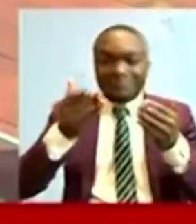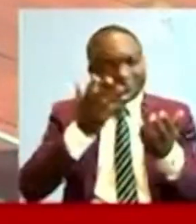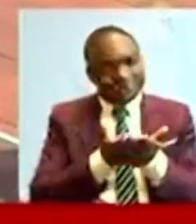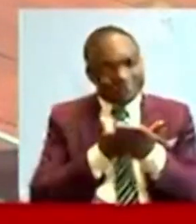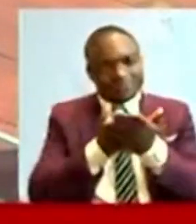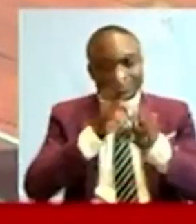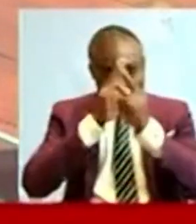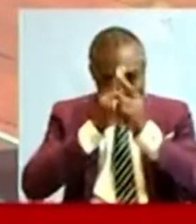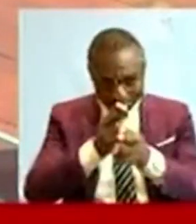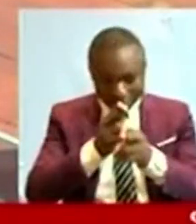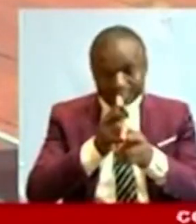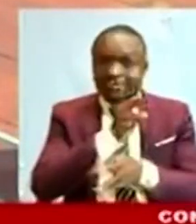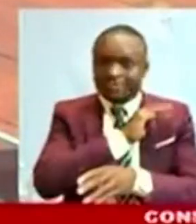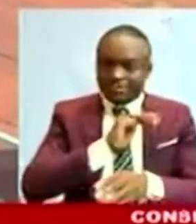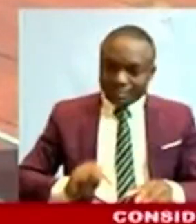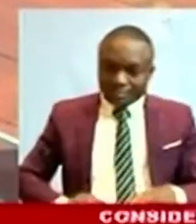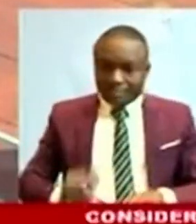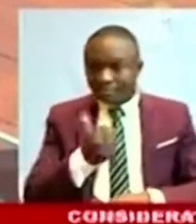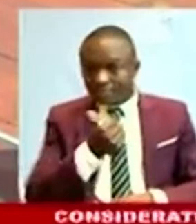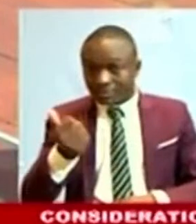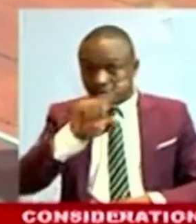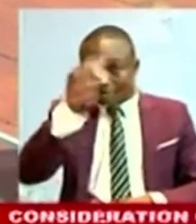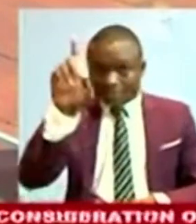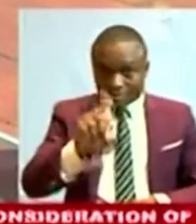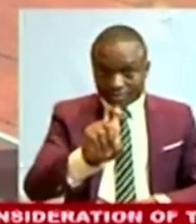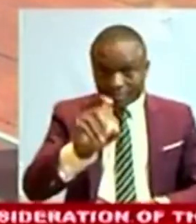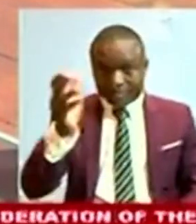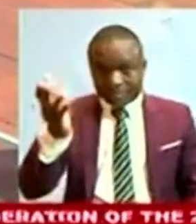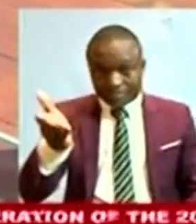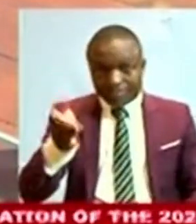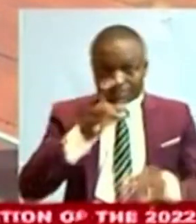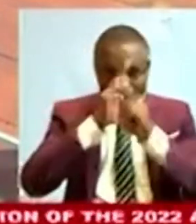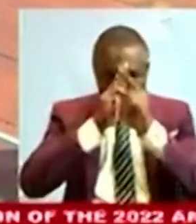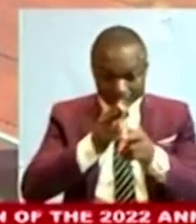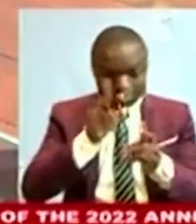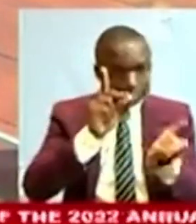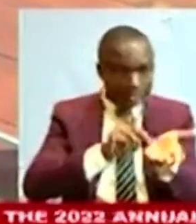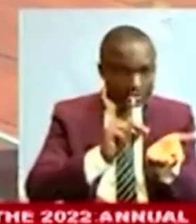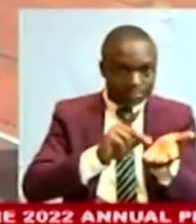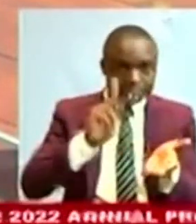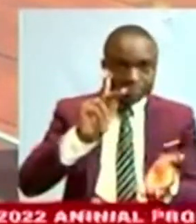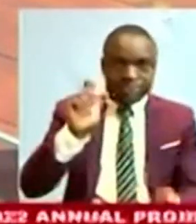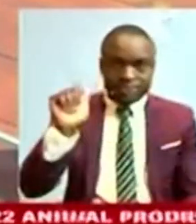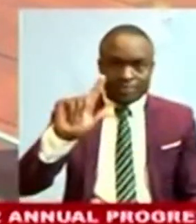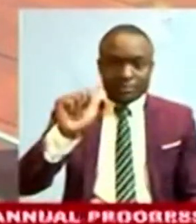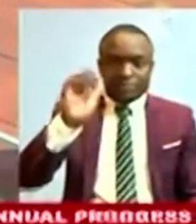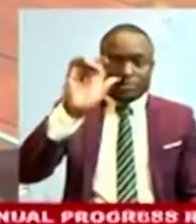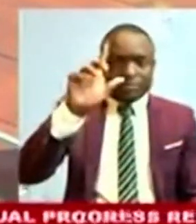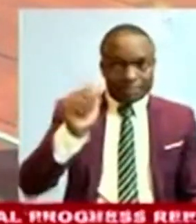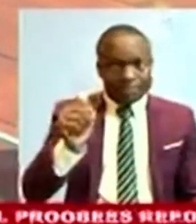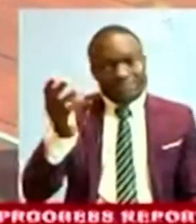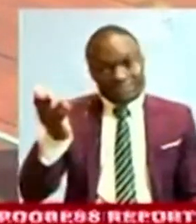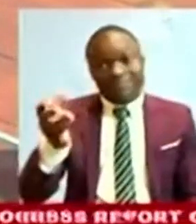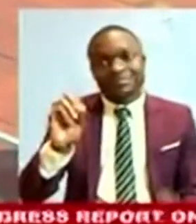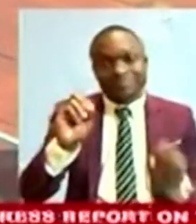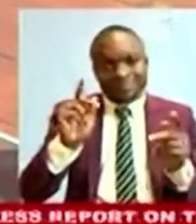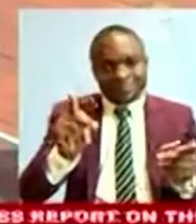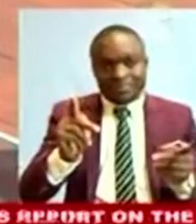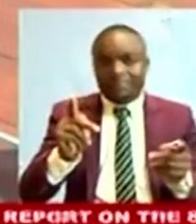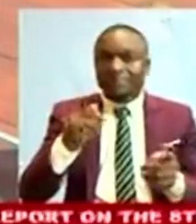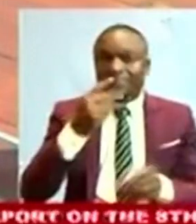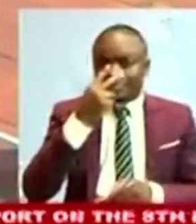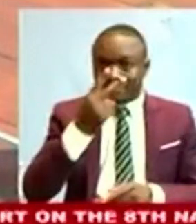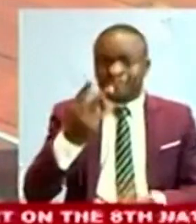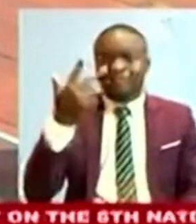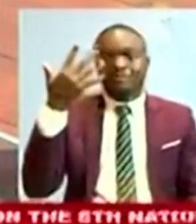Honorable members, any questions? Honorable Dr. Kalila, I expect a question. Okay. So I say 3 hands. We'll